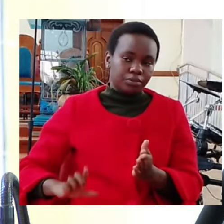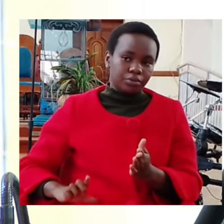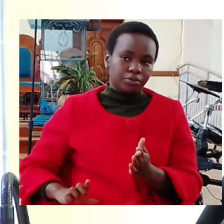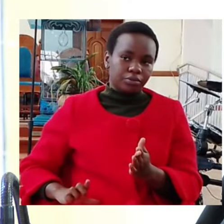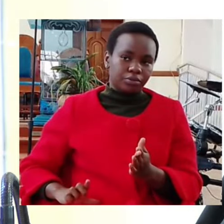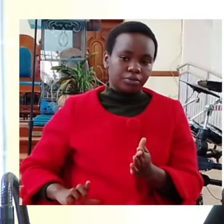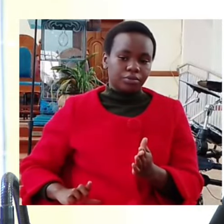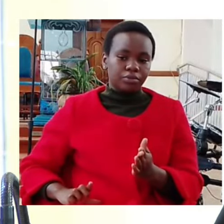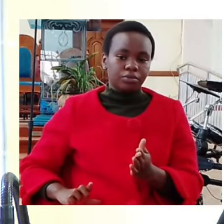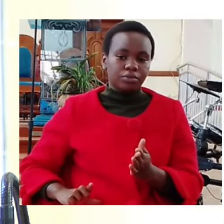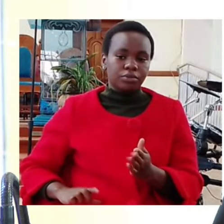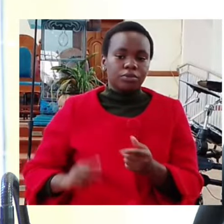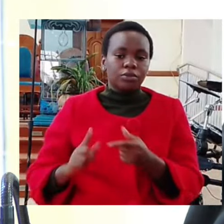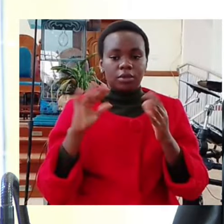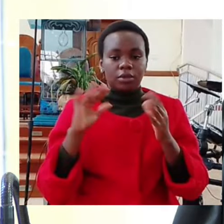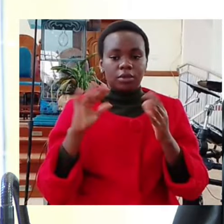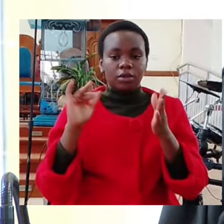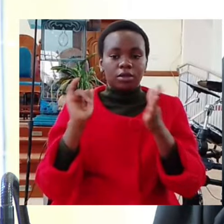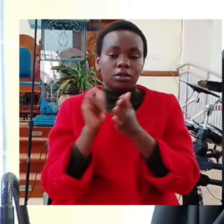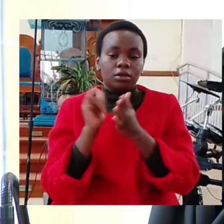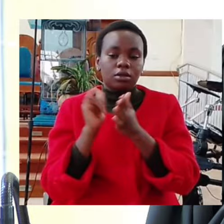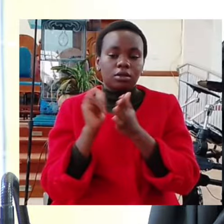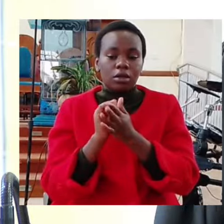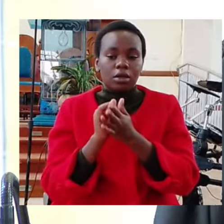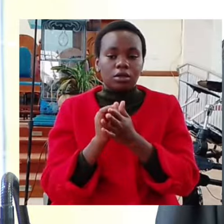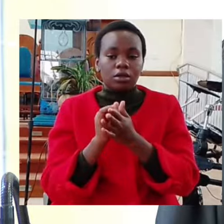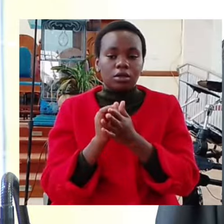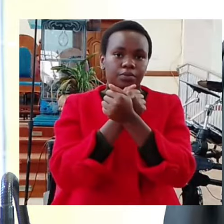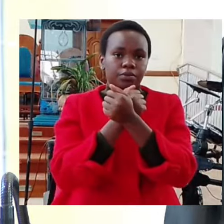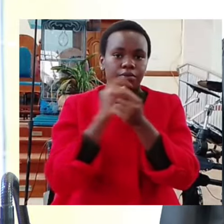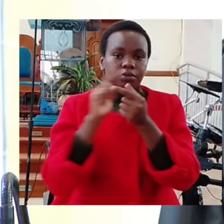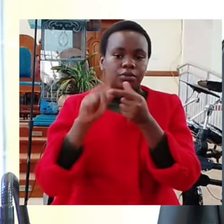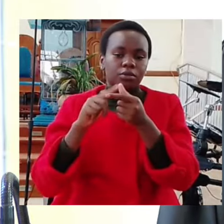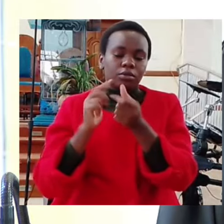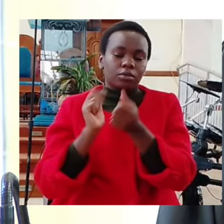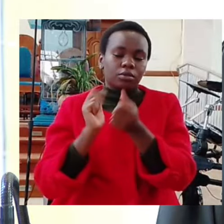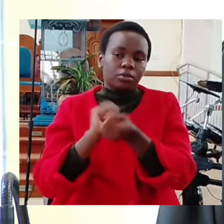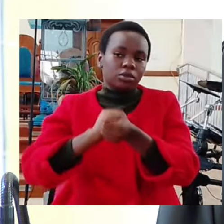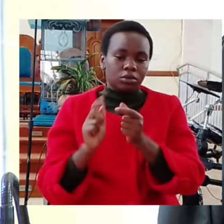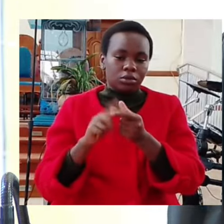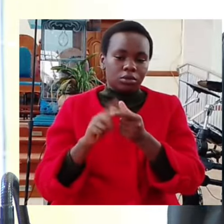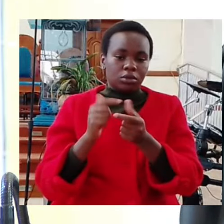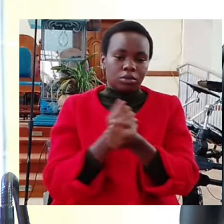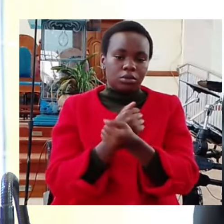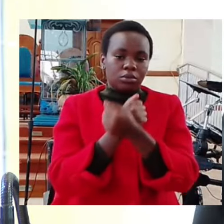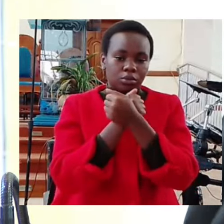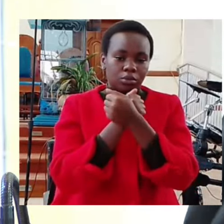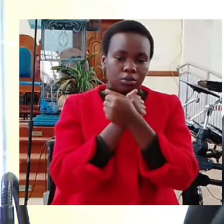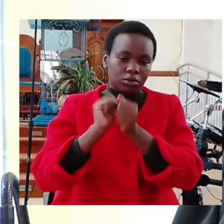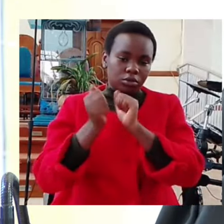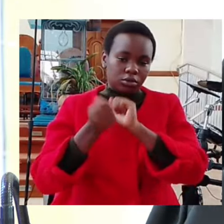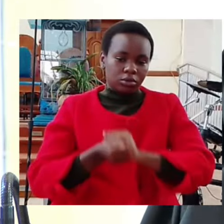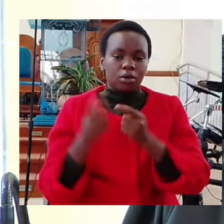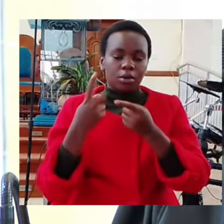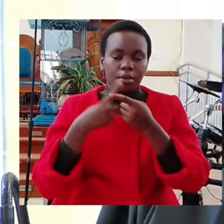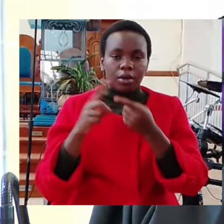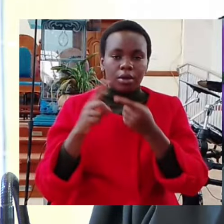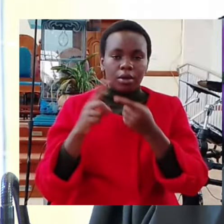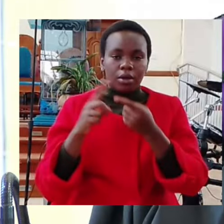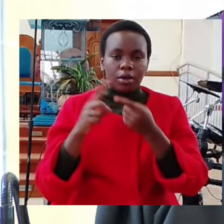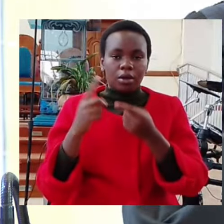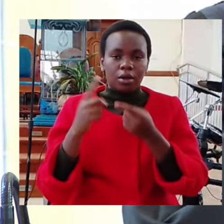ate Paulo no akorwa garurukite, Saulo no akorwa garurukite. But there was one man in the